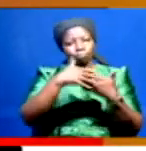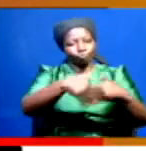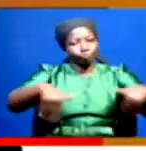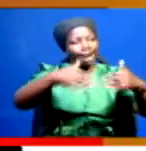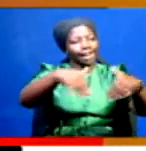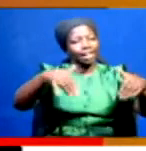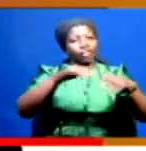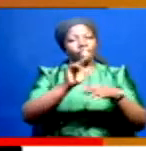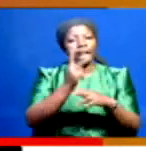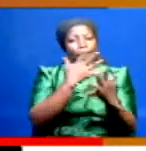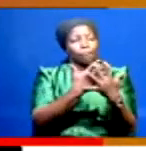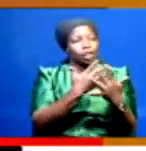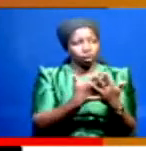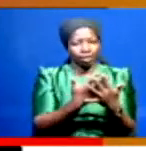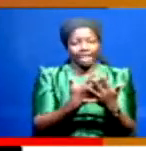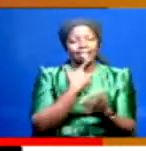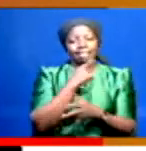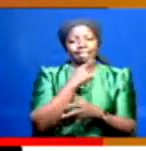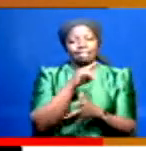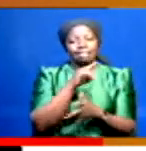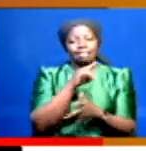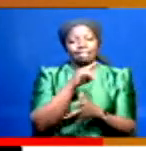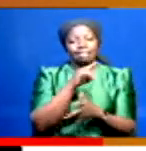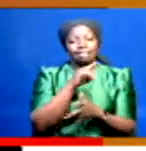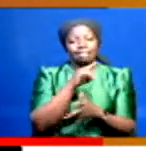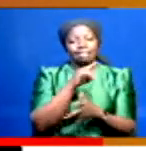that we need to have an honest conversation.